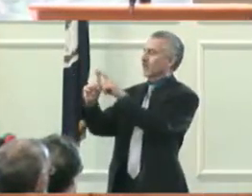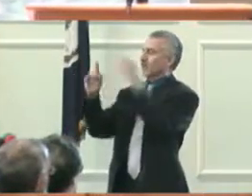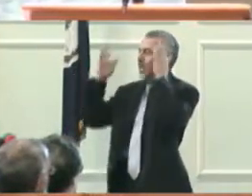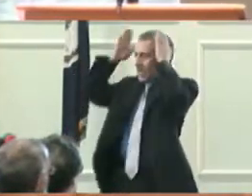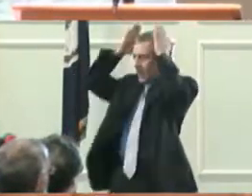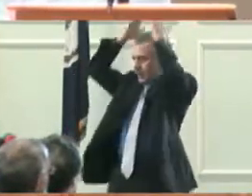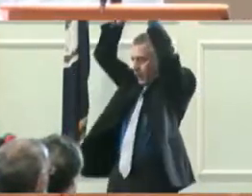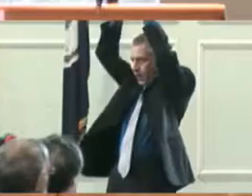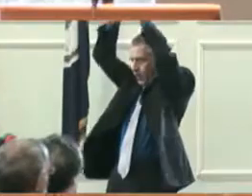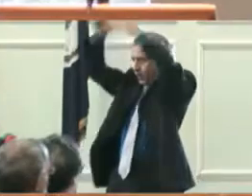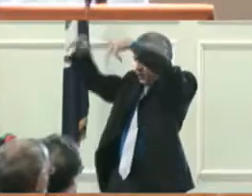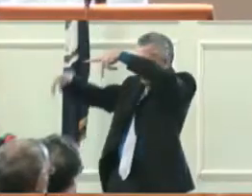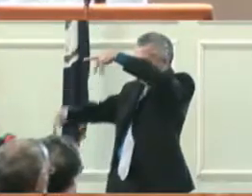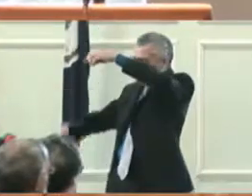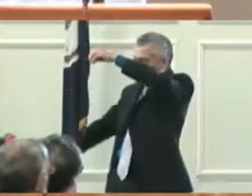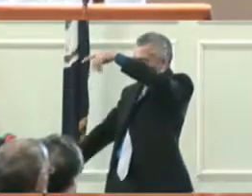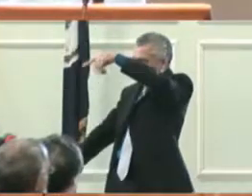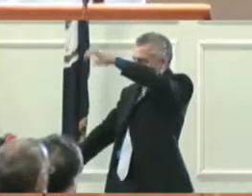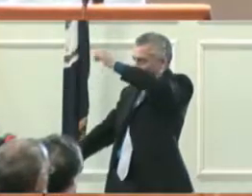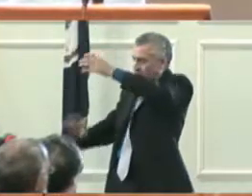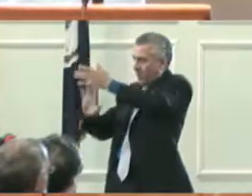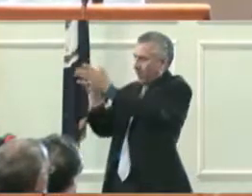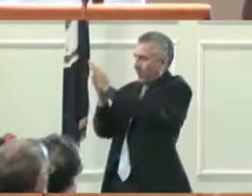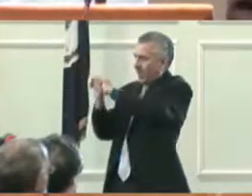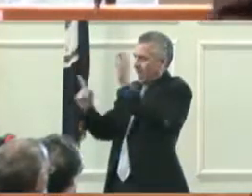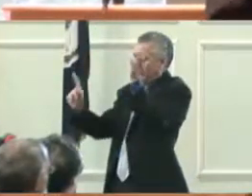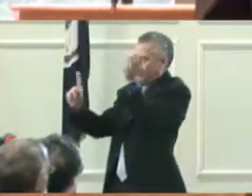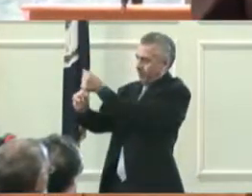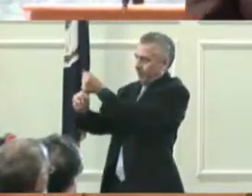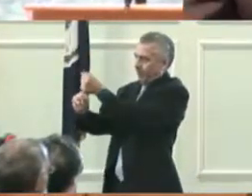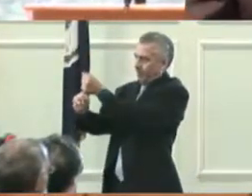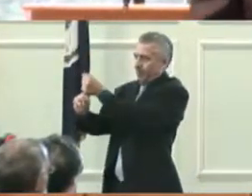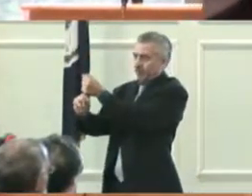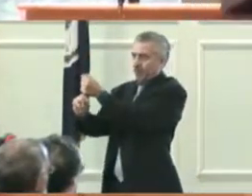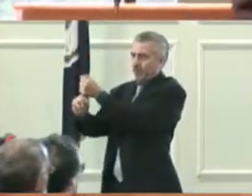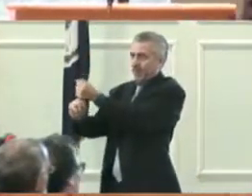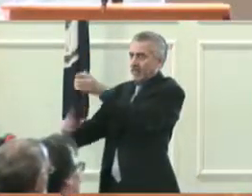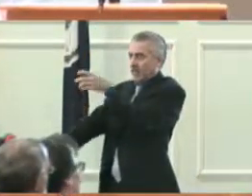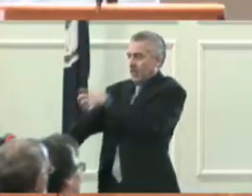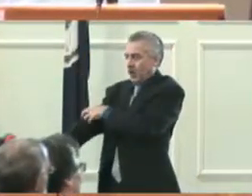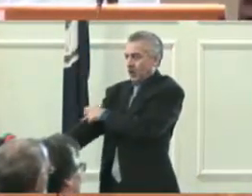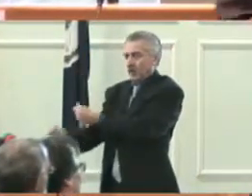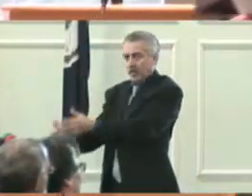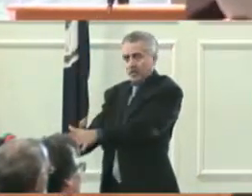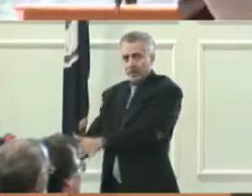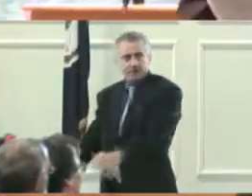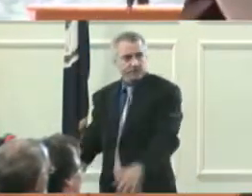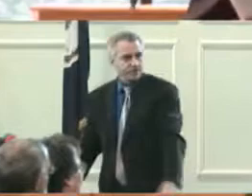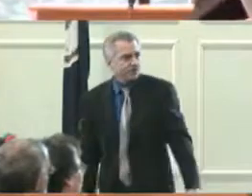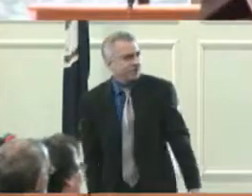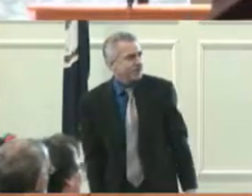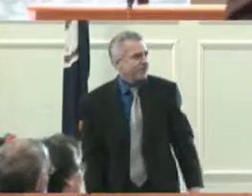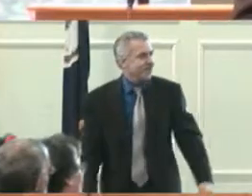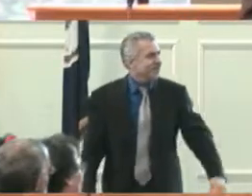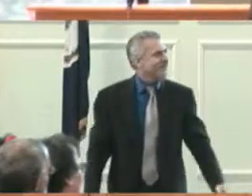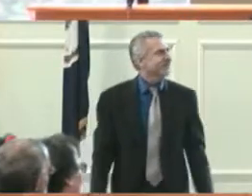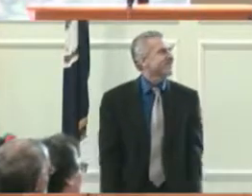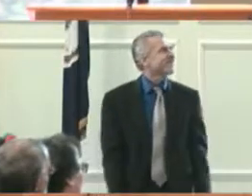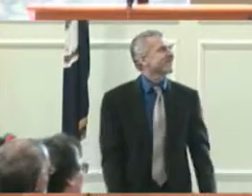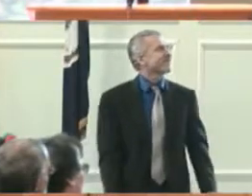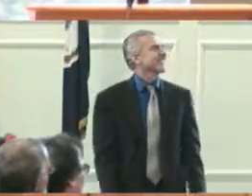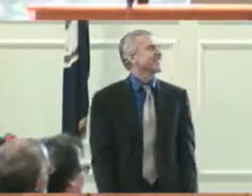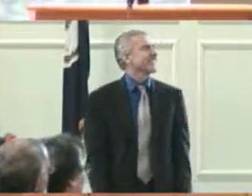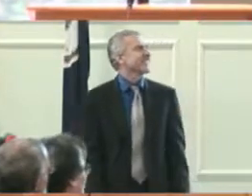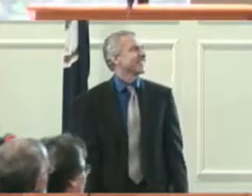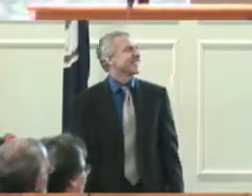that the Bible mentions in verse 12. All right? I don't want to confuse you, but if you're confused, it's fine. Come